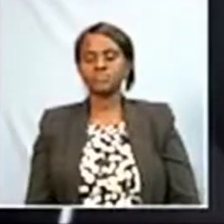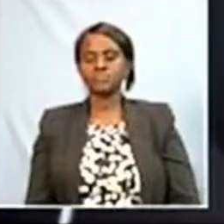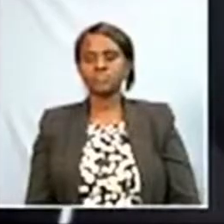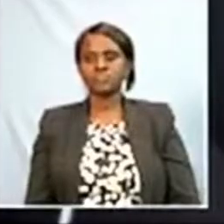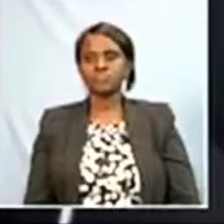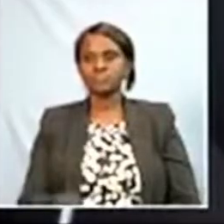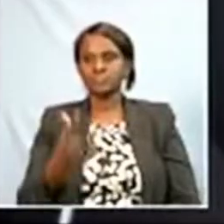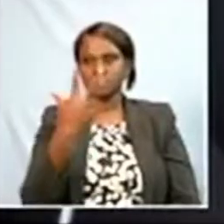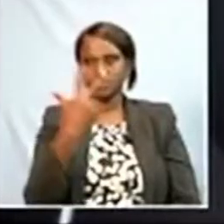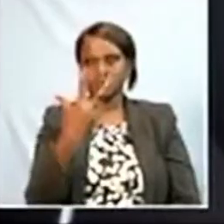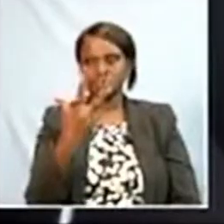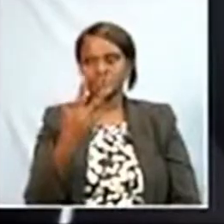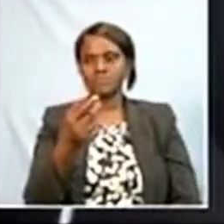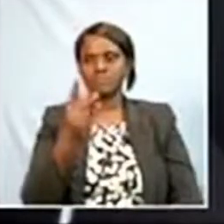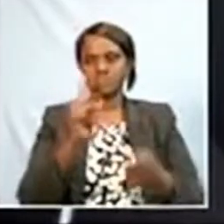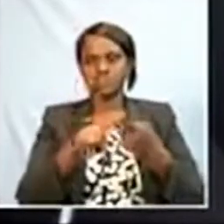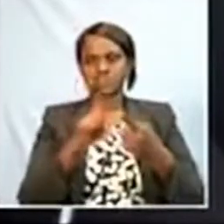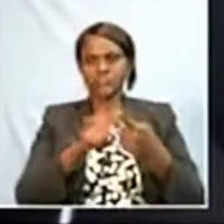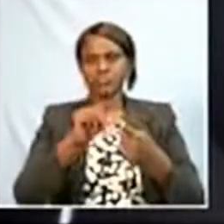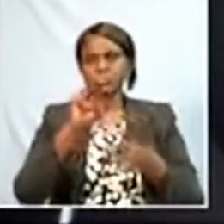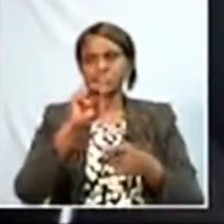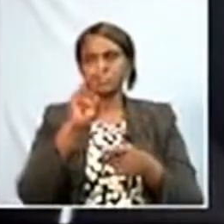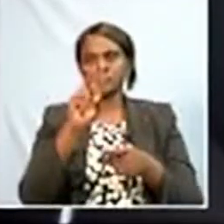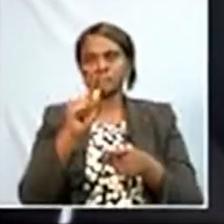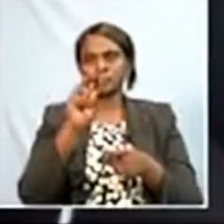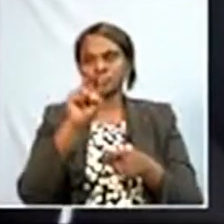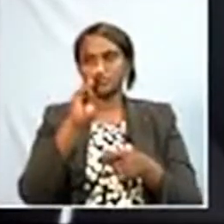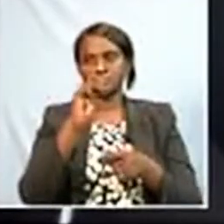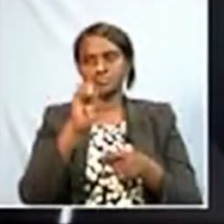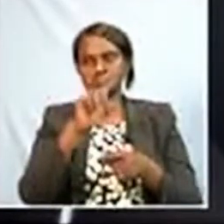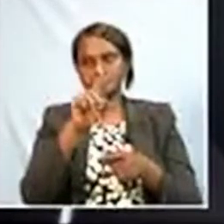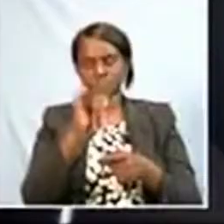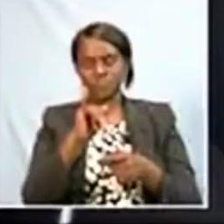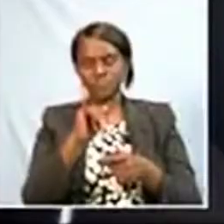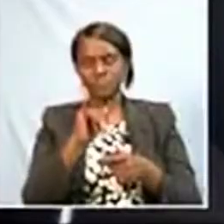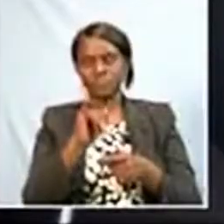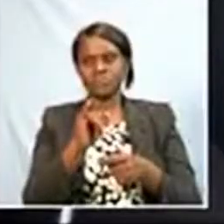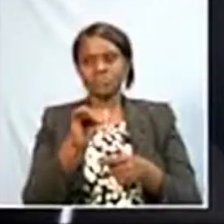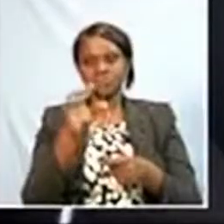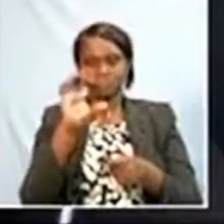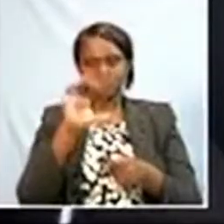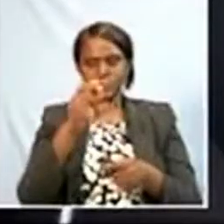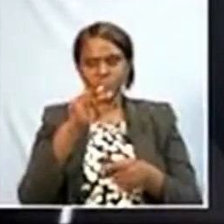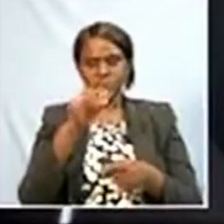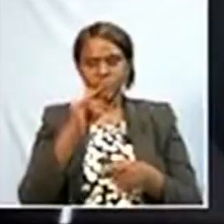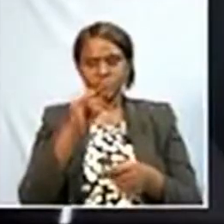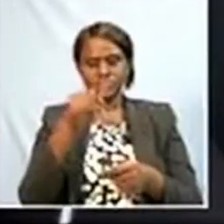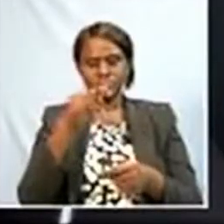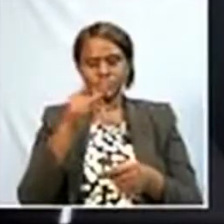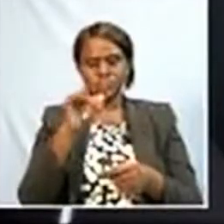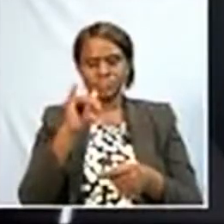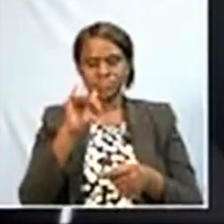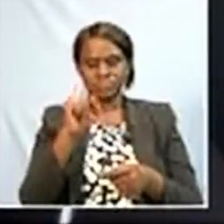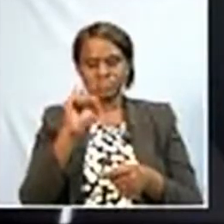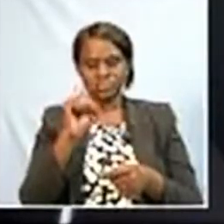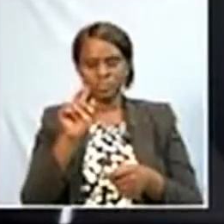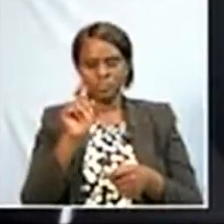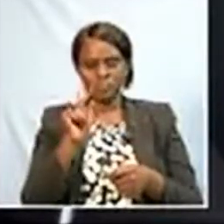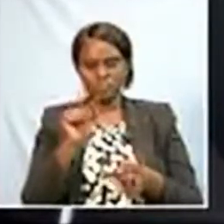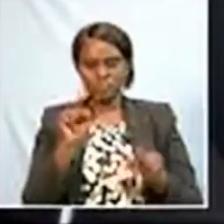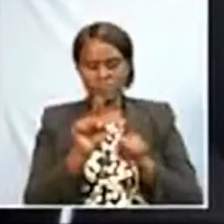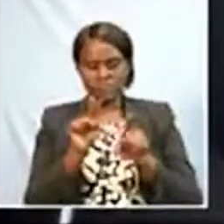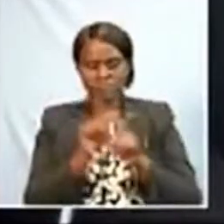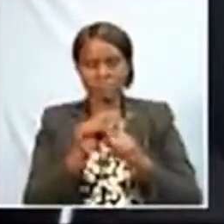3 contracts. One at Mwambezi Chilino, which is a 1x3 classroom block. This project